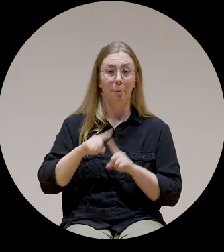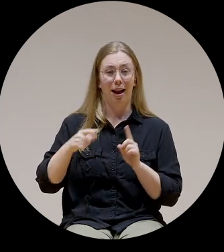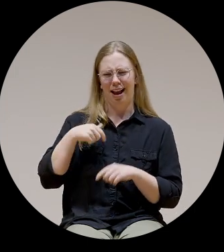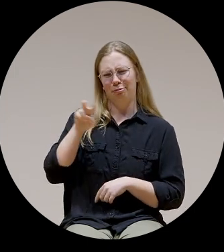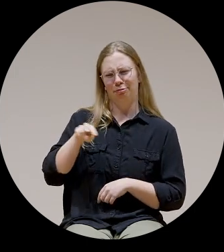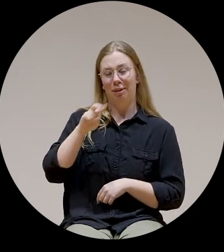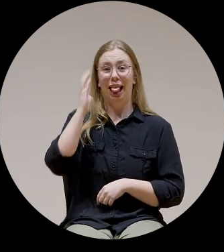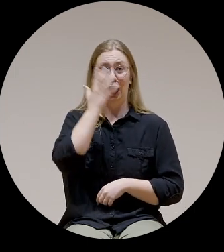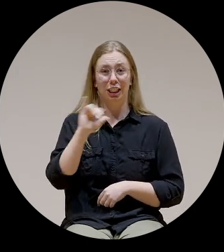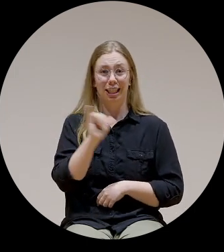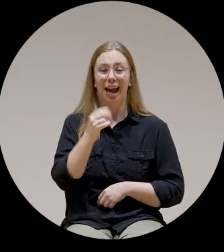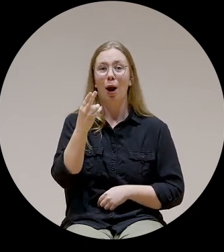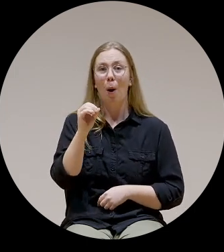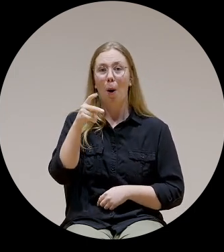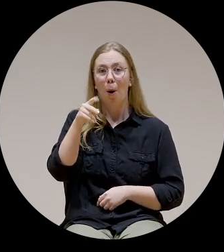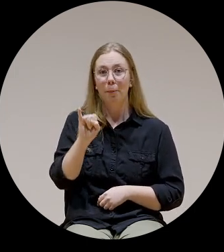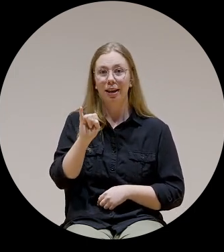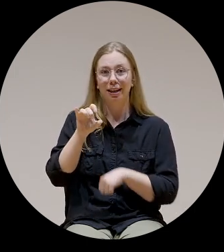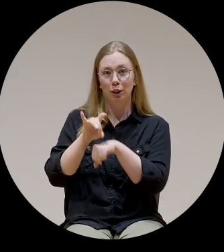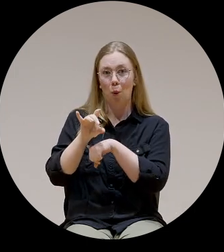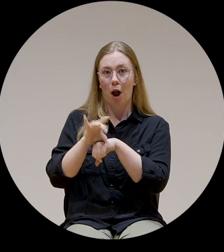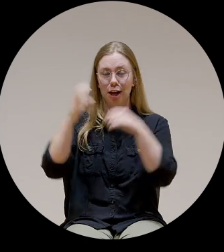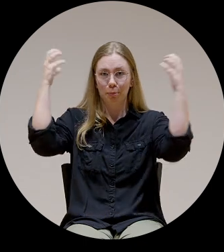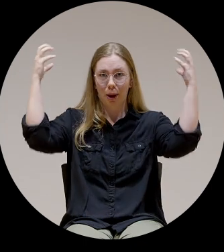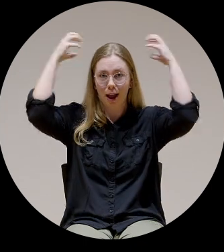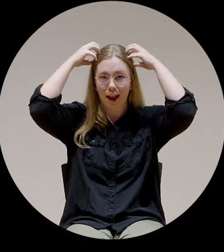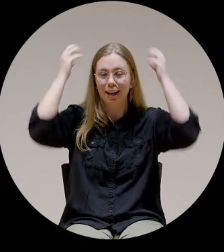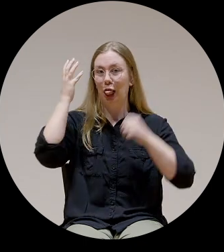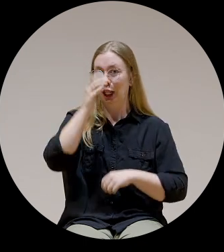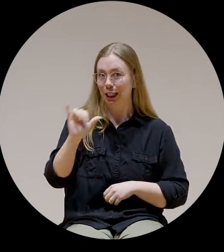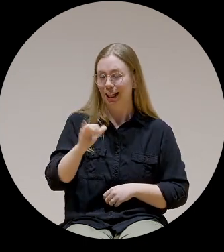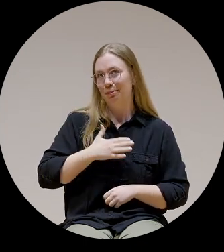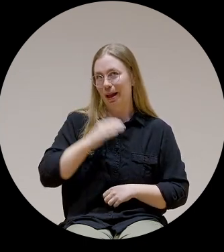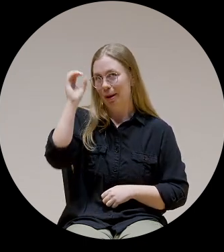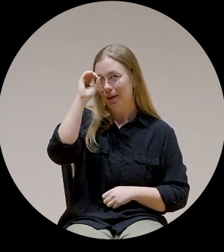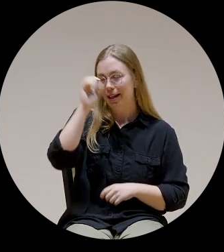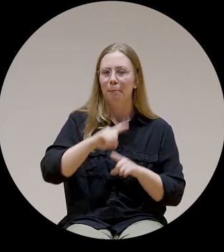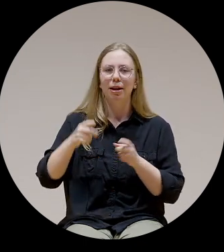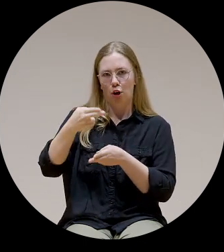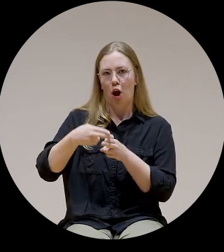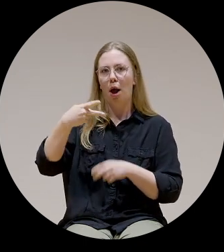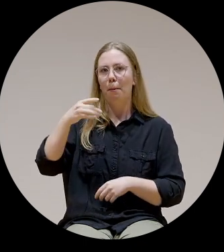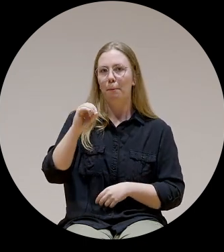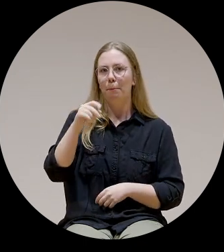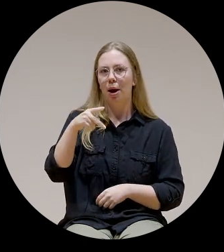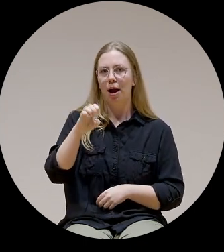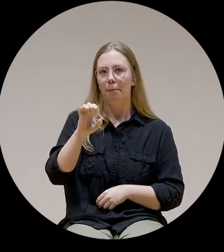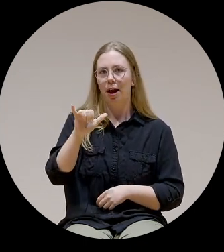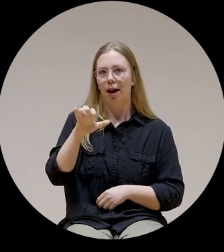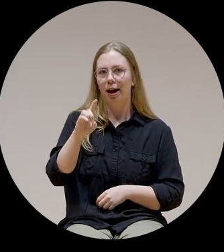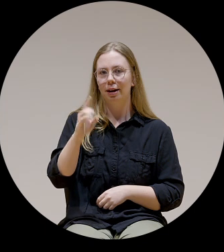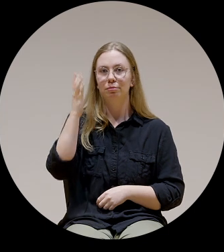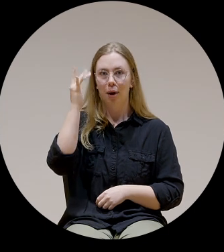as Hopi squash blossom buns, but that's just me. But they're called pop-eyed because it looks like it has